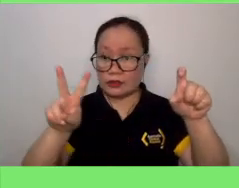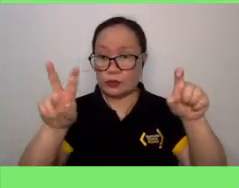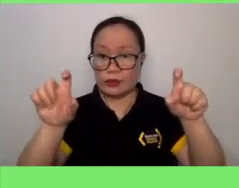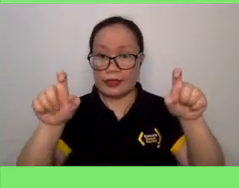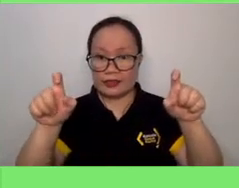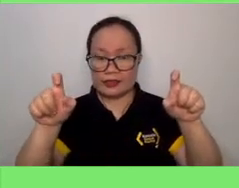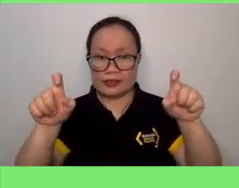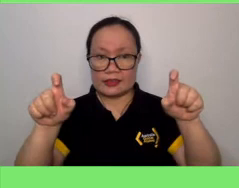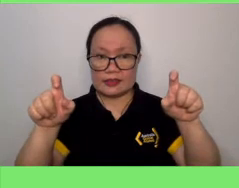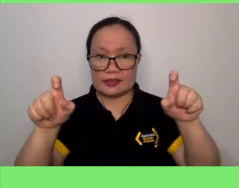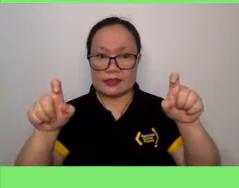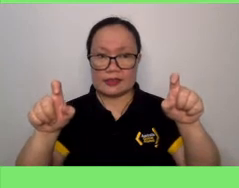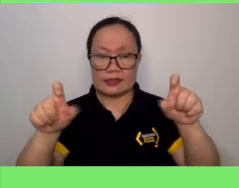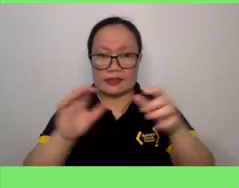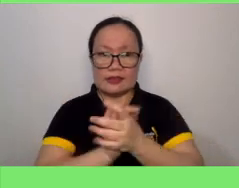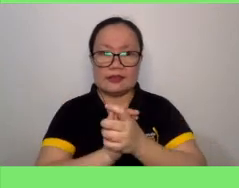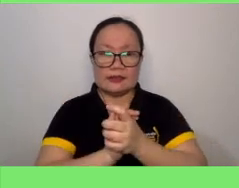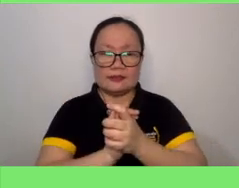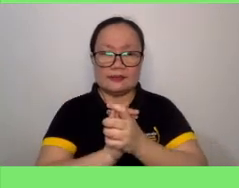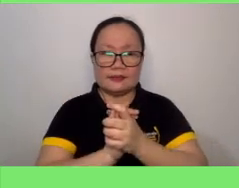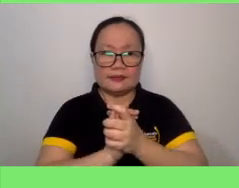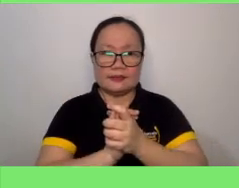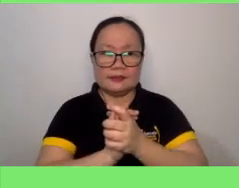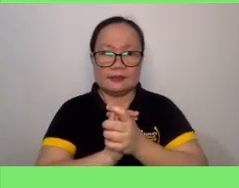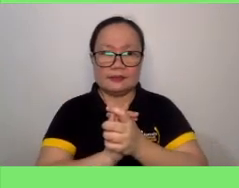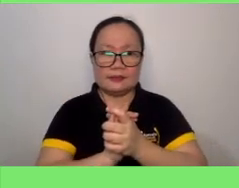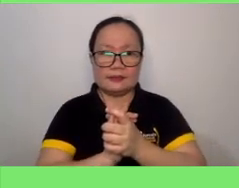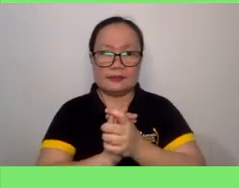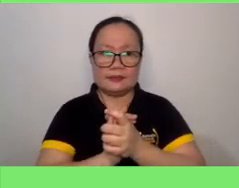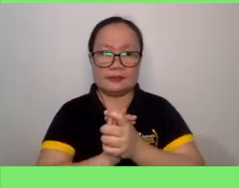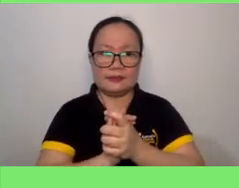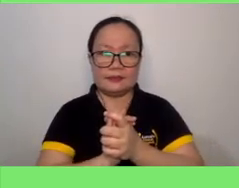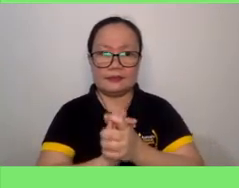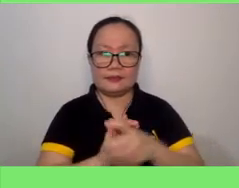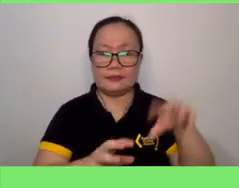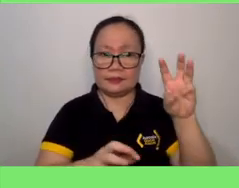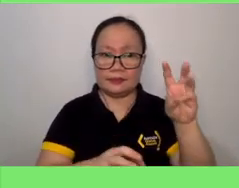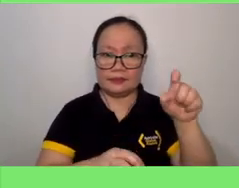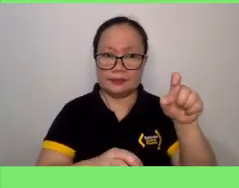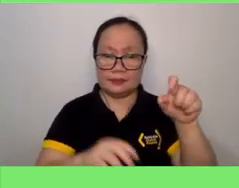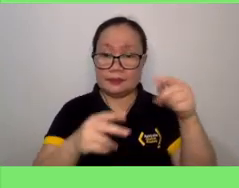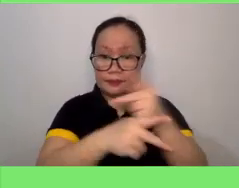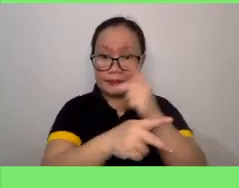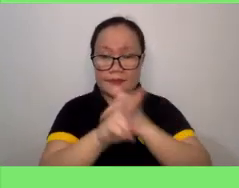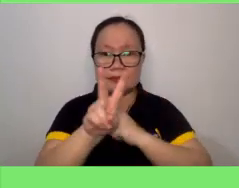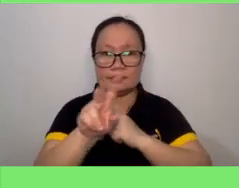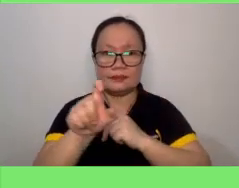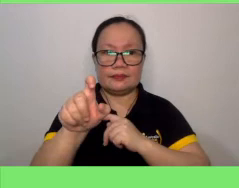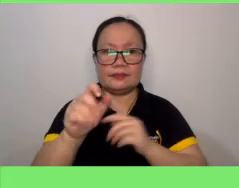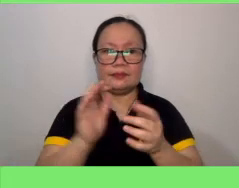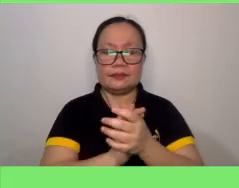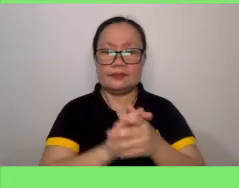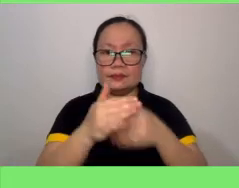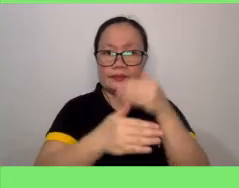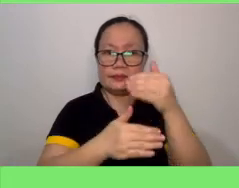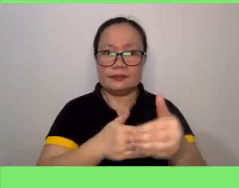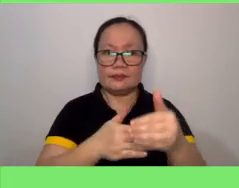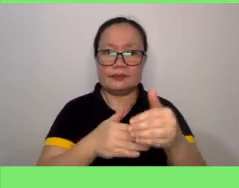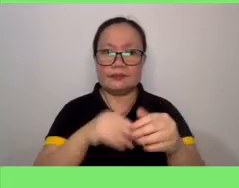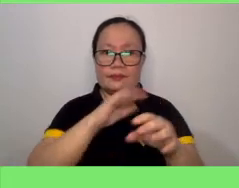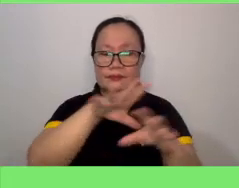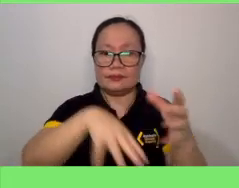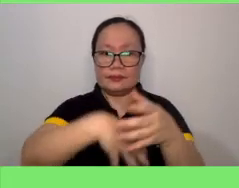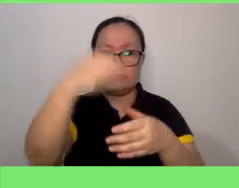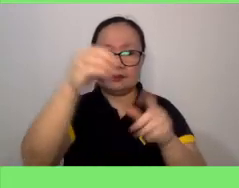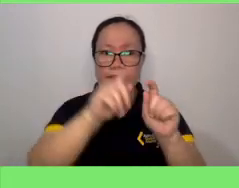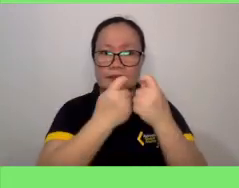6x, 2x. And then, yung outer, parehong nasa gilid, 6x, negative 3. Yung inner natin,